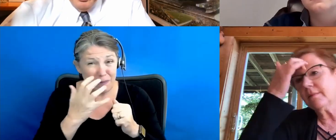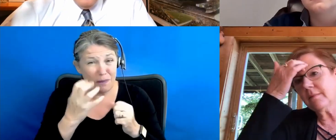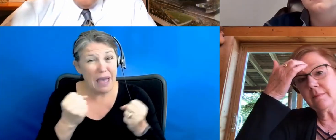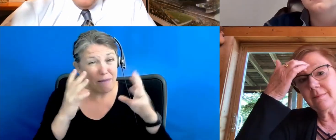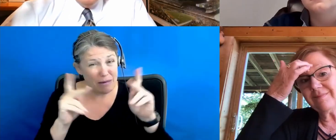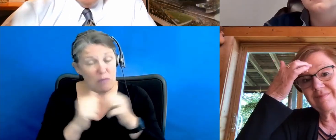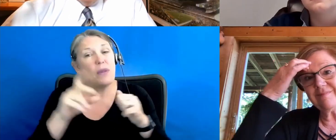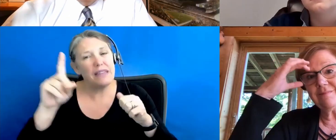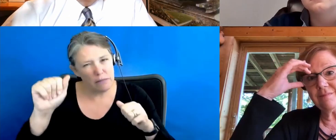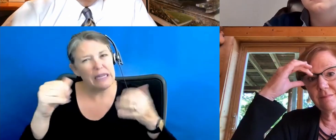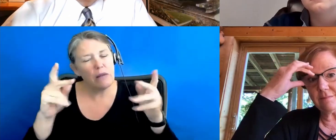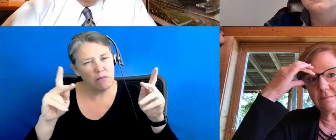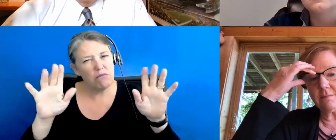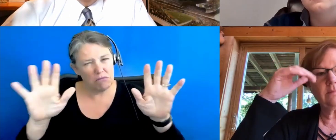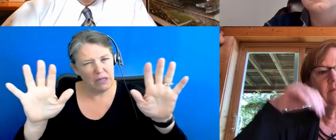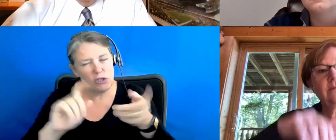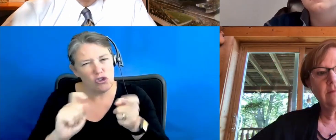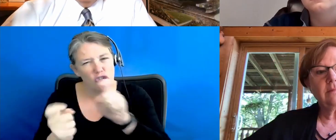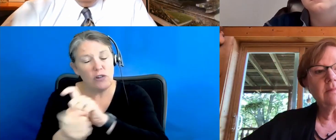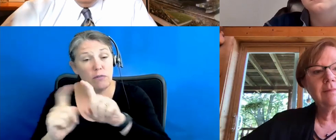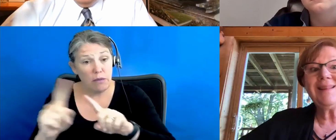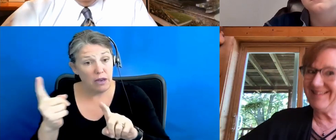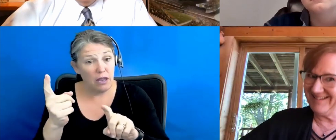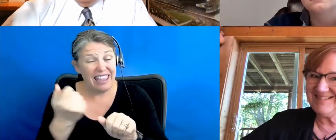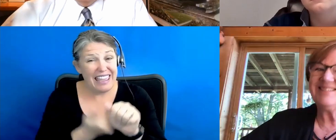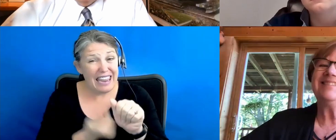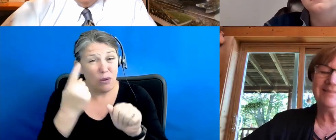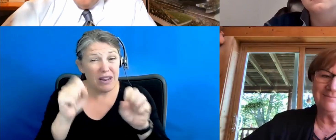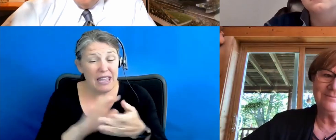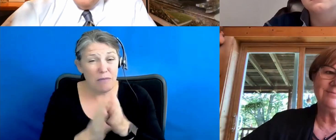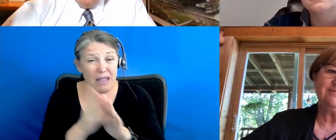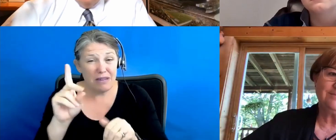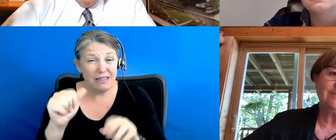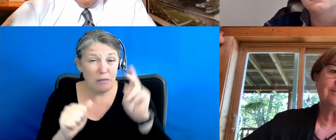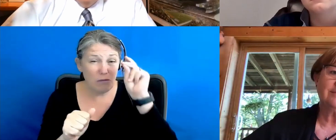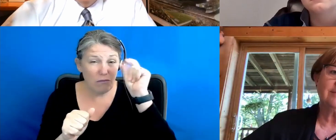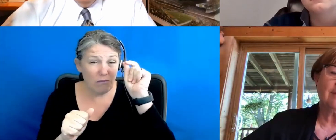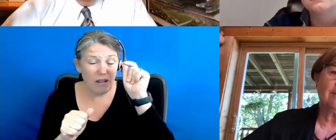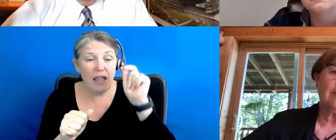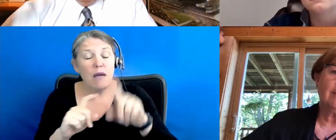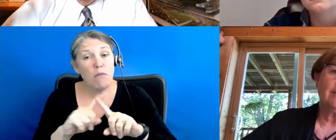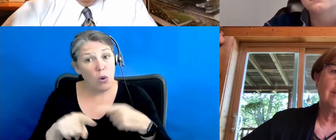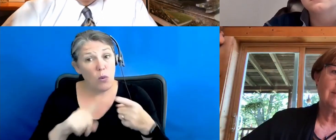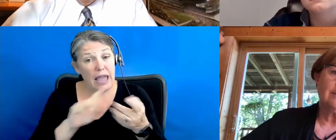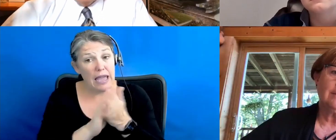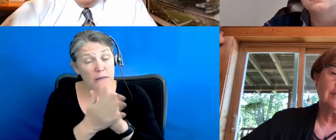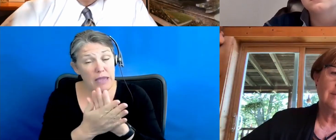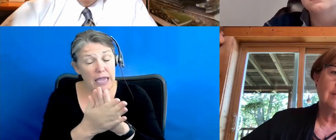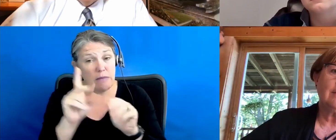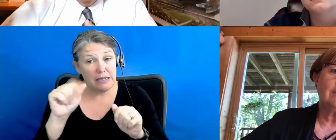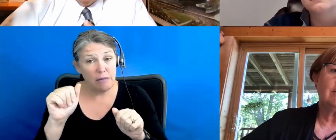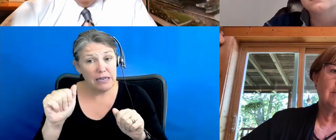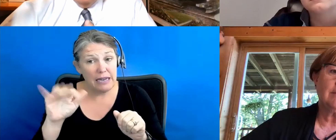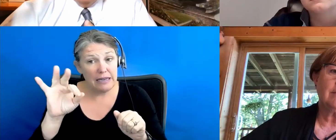But, anybody become disabled at any time. But at the point where I became disabled in 1996, I